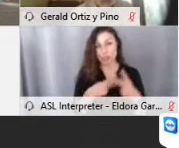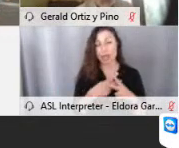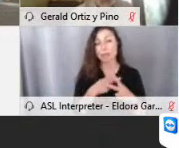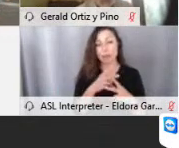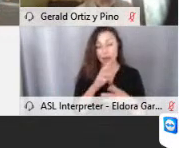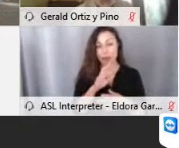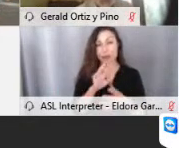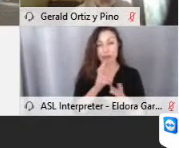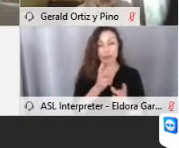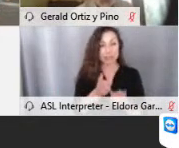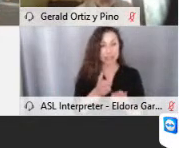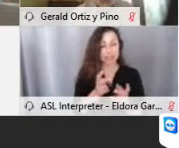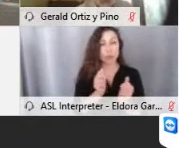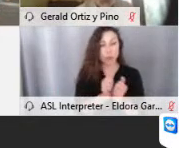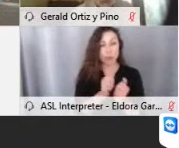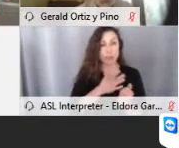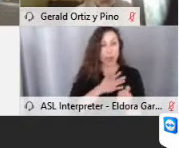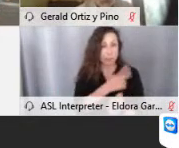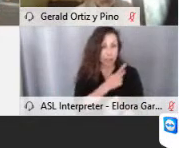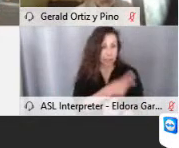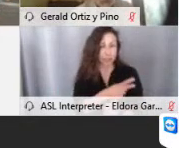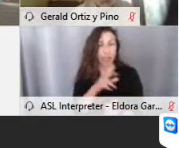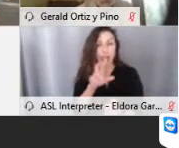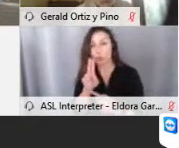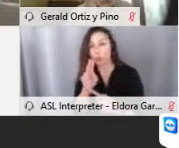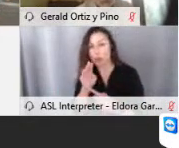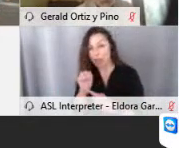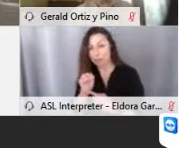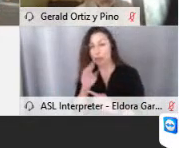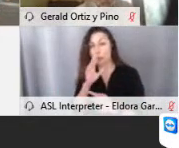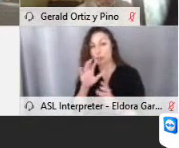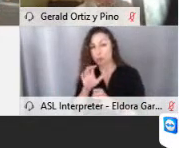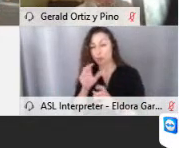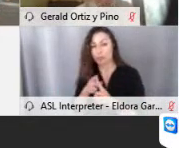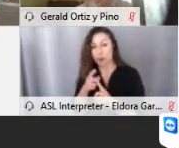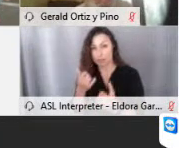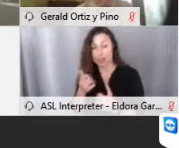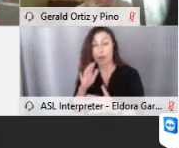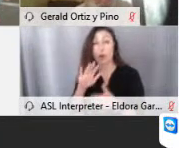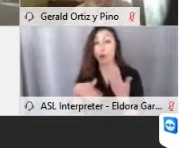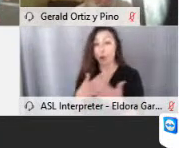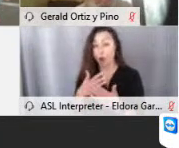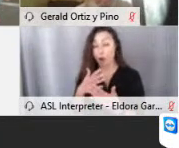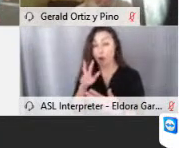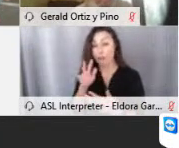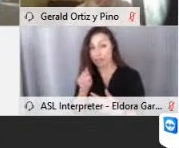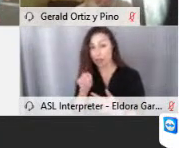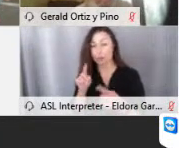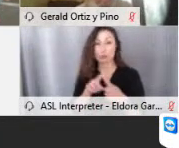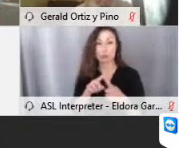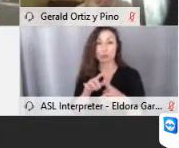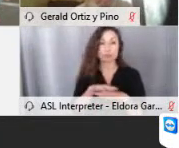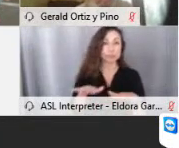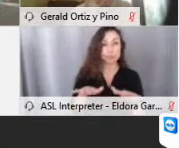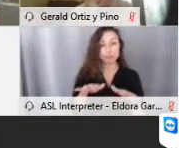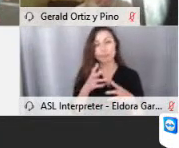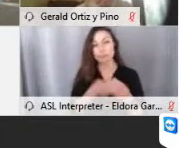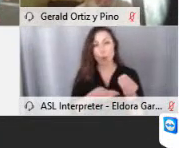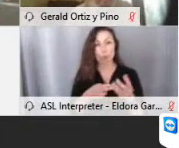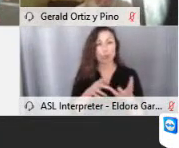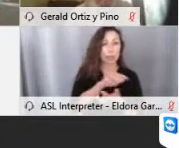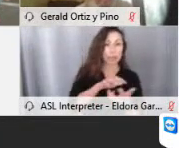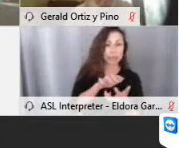practice, and I think UNM will go from from where we are now, all video visits, to a hybrid model, if you will, of